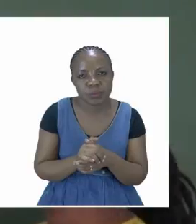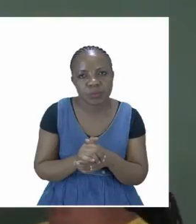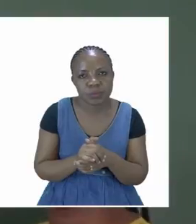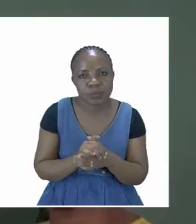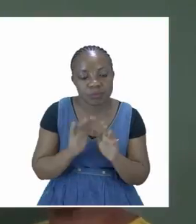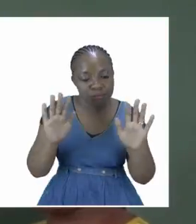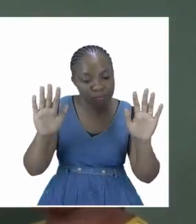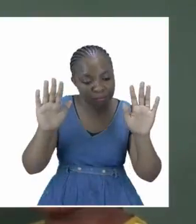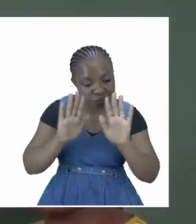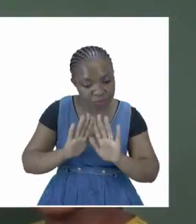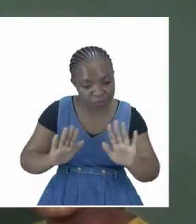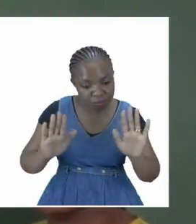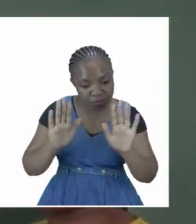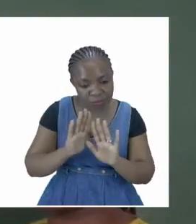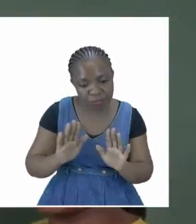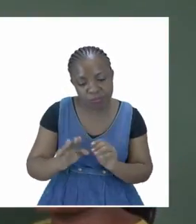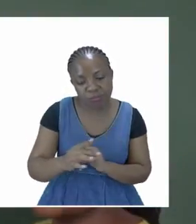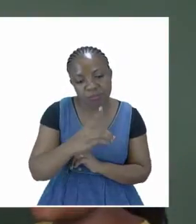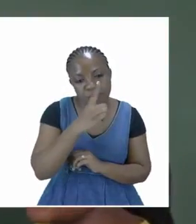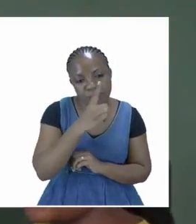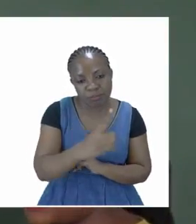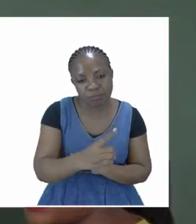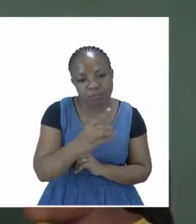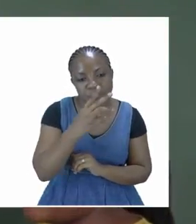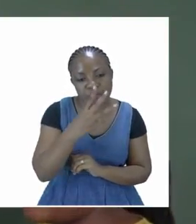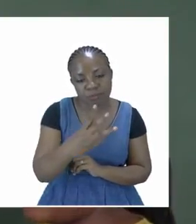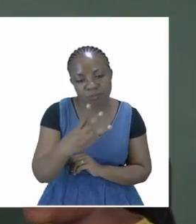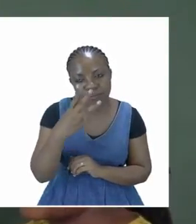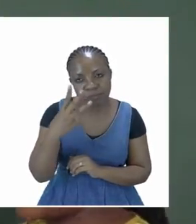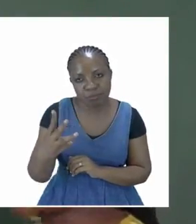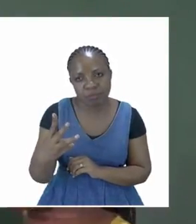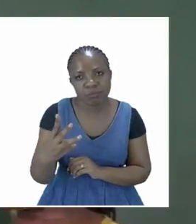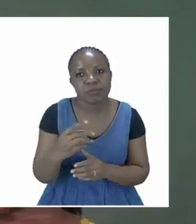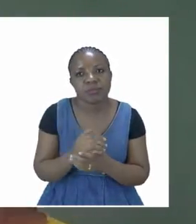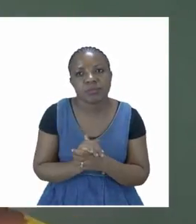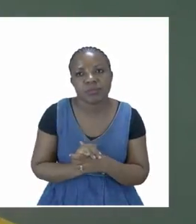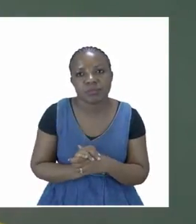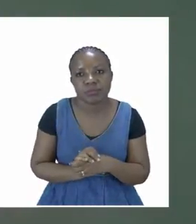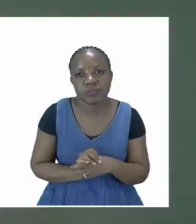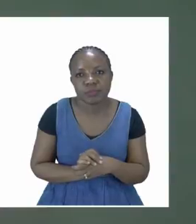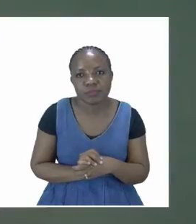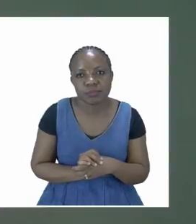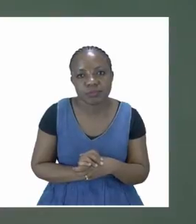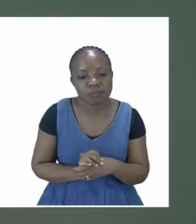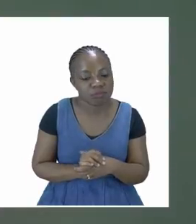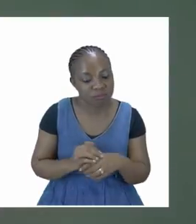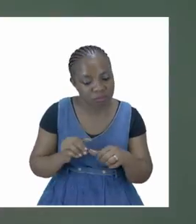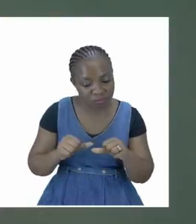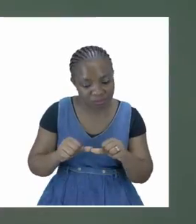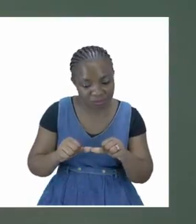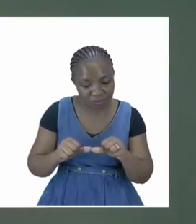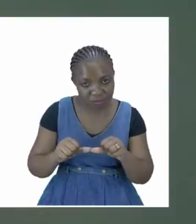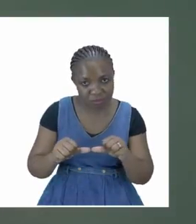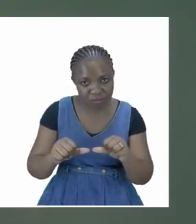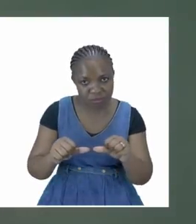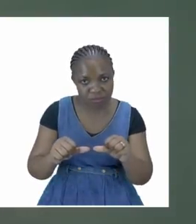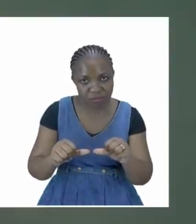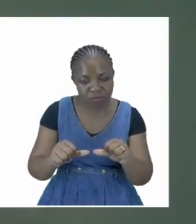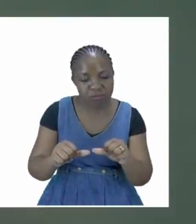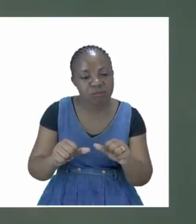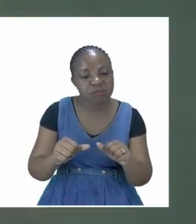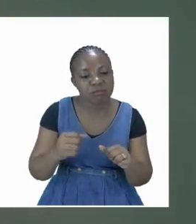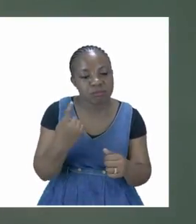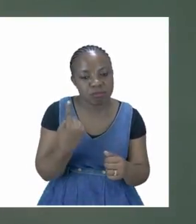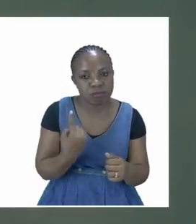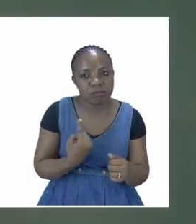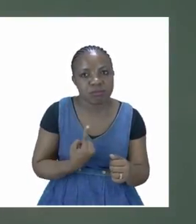have colored in my 133. The rest of the sums, my dear children, try and